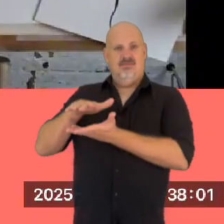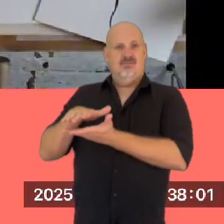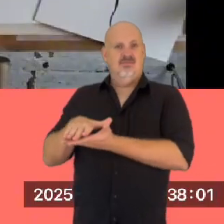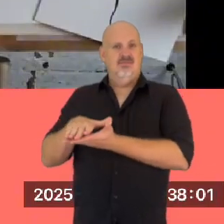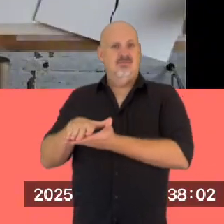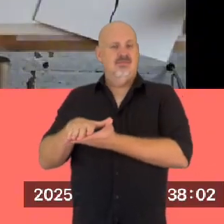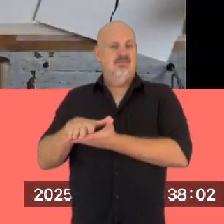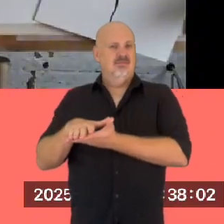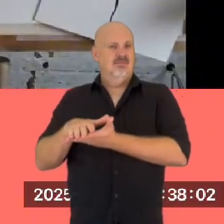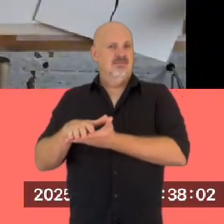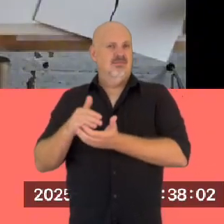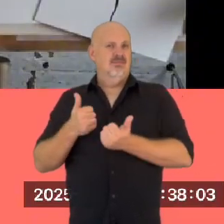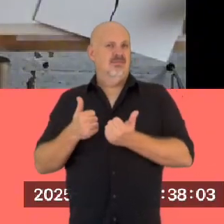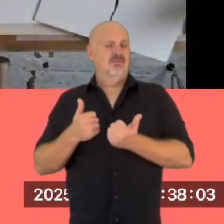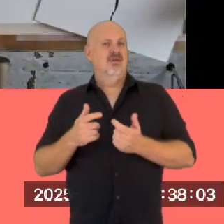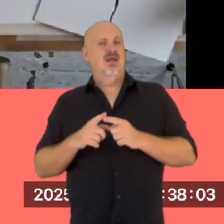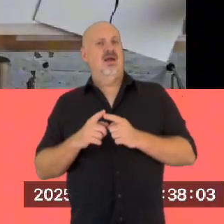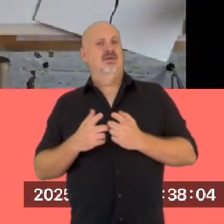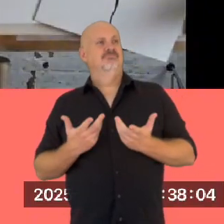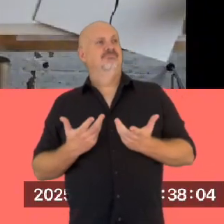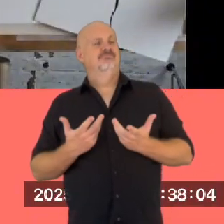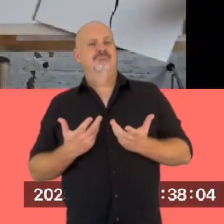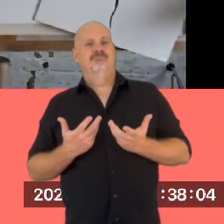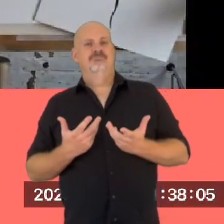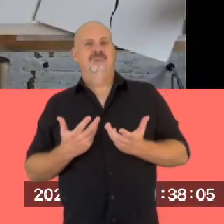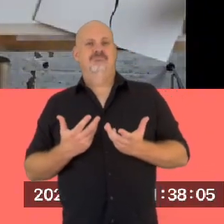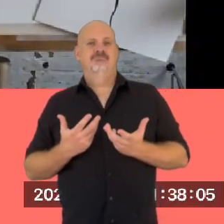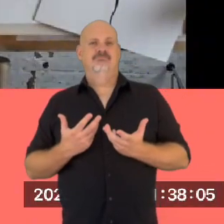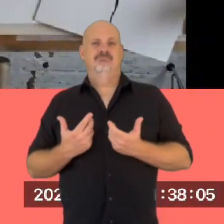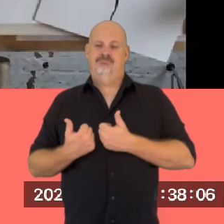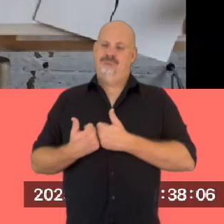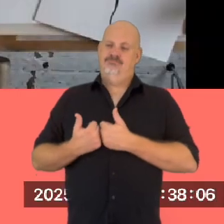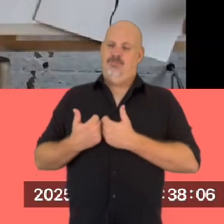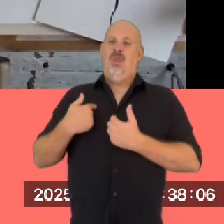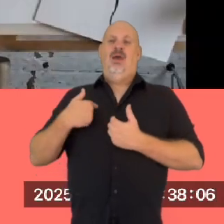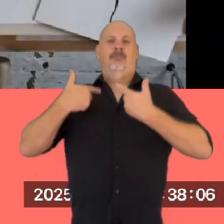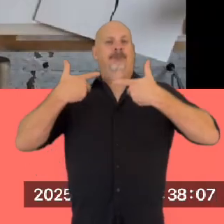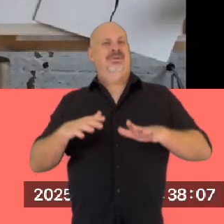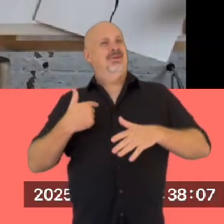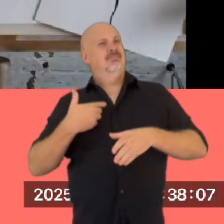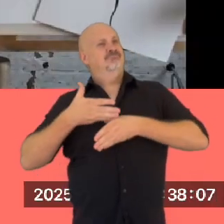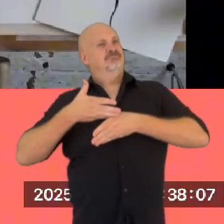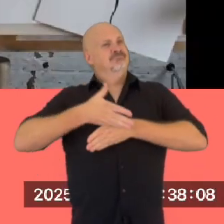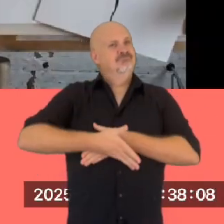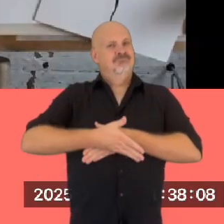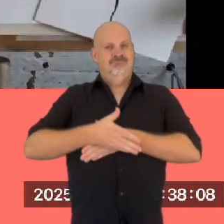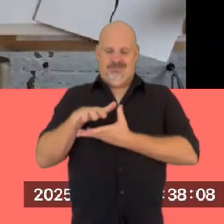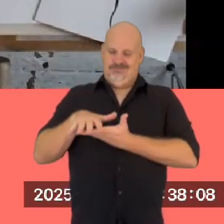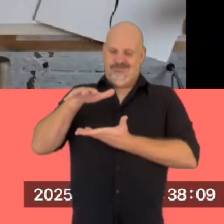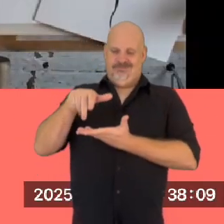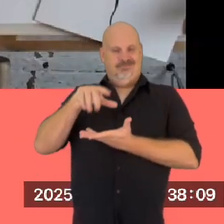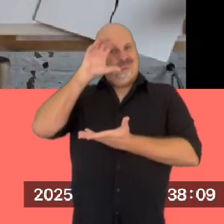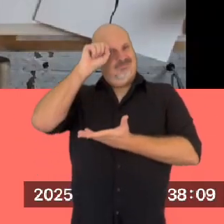they're a really super thing to keep nearby as well, you know, as a token for your artistic endeavours for the